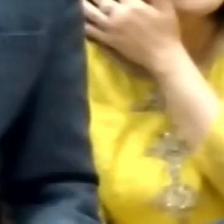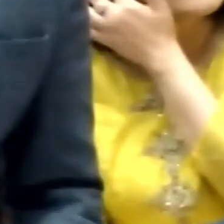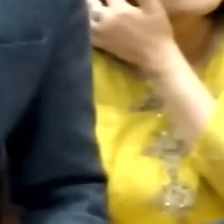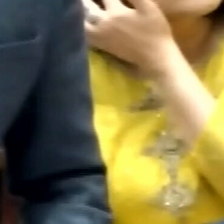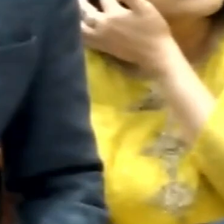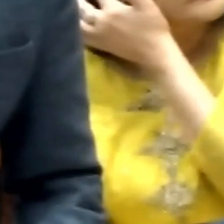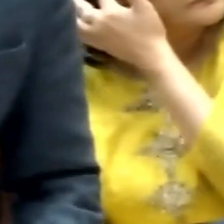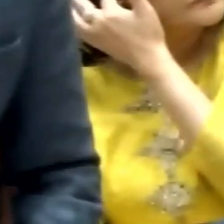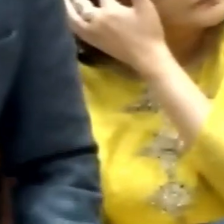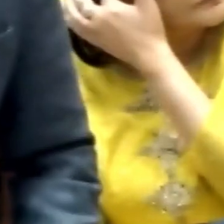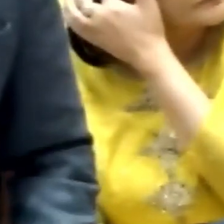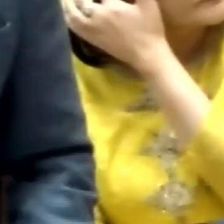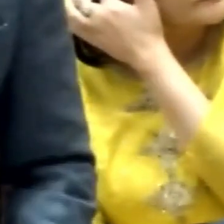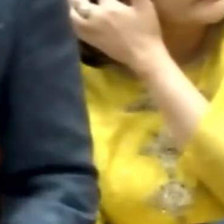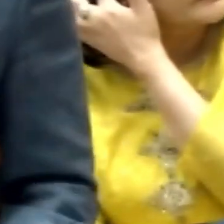Order. Mr. Speaker, sir.